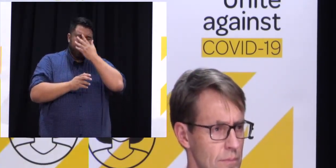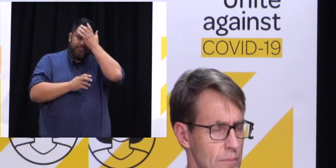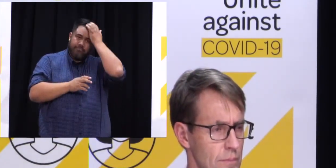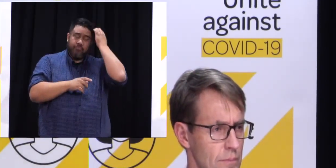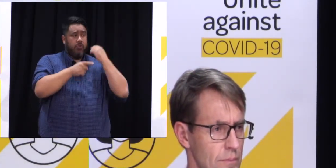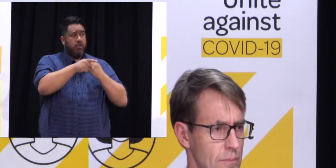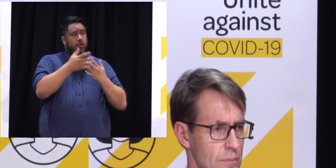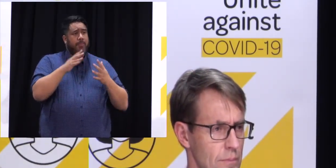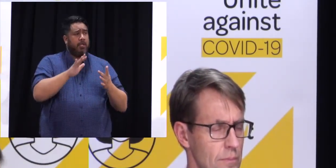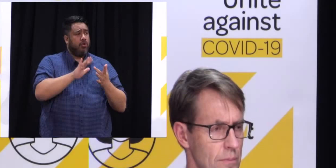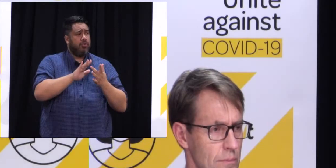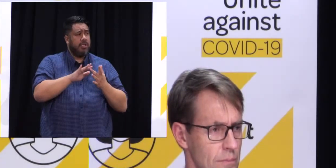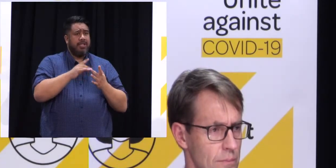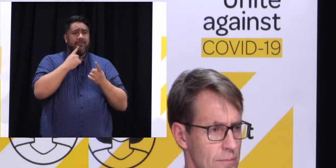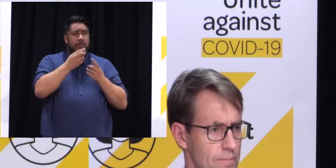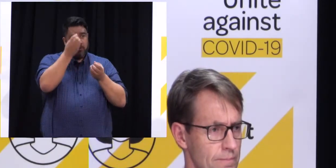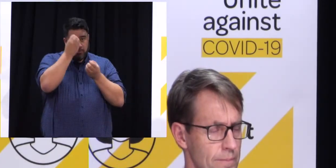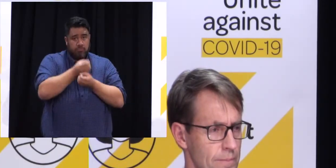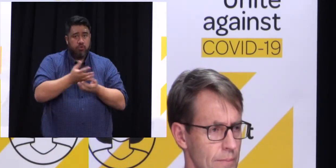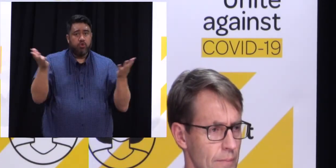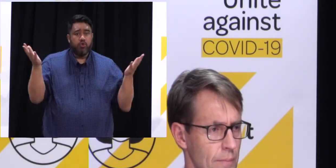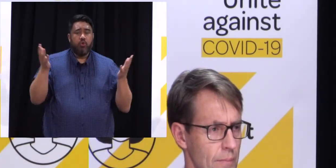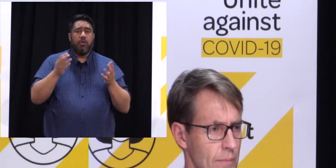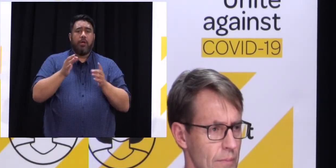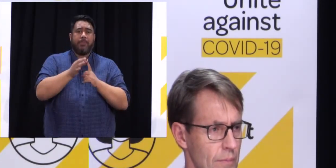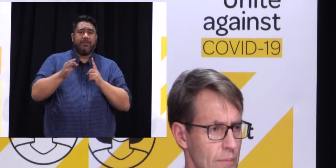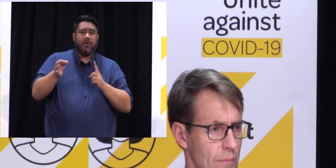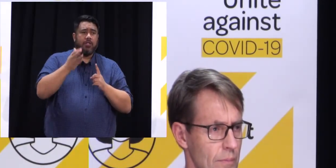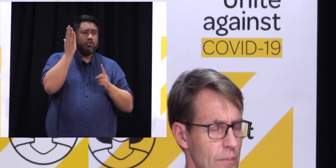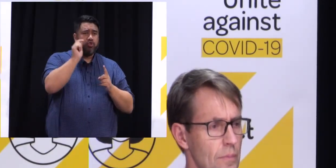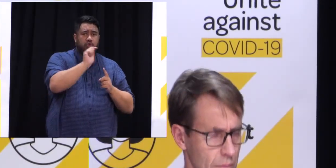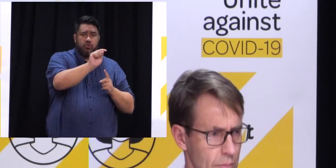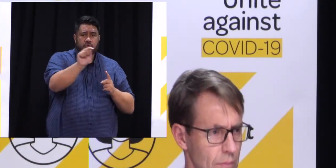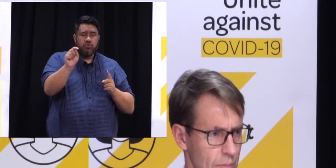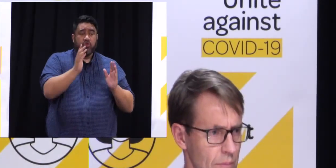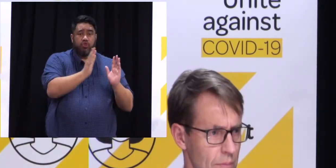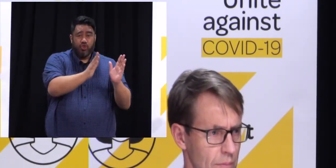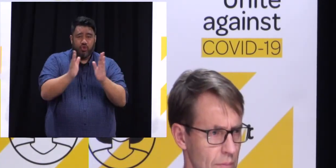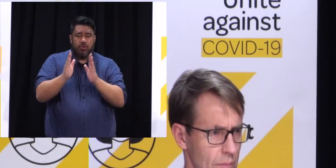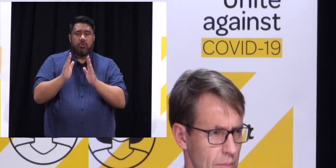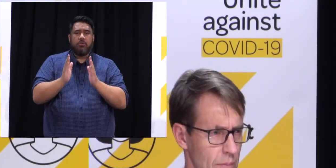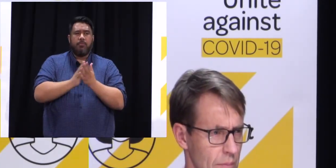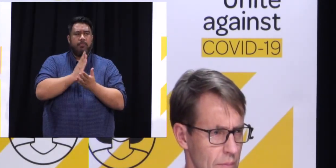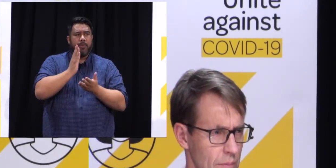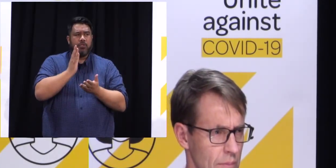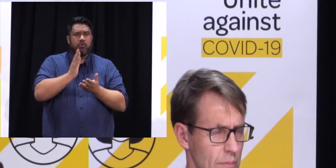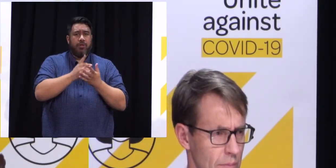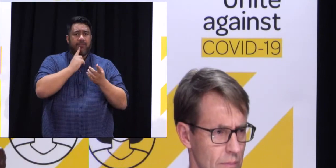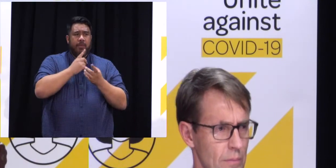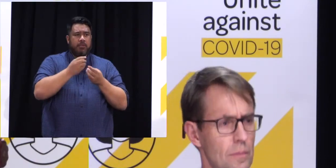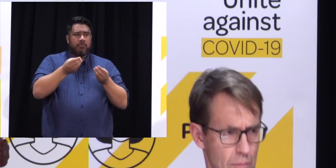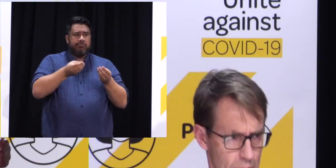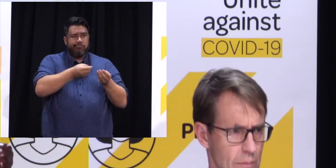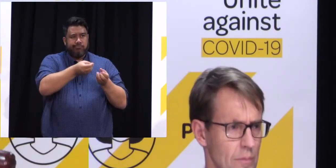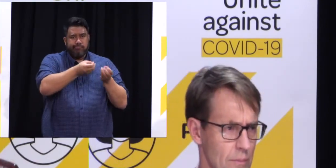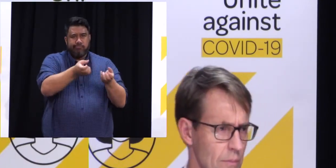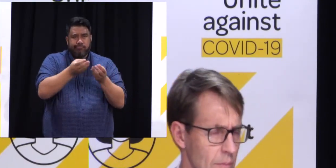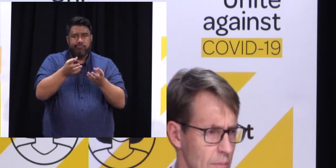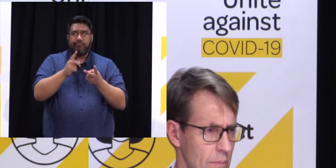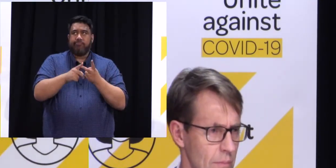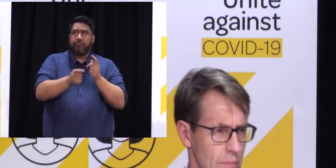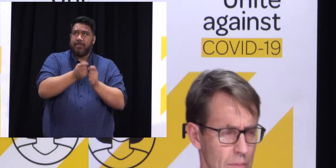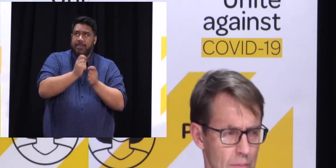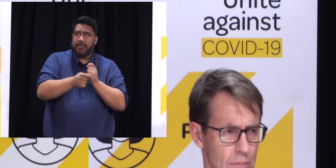getting them to pass on the information to the congregations, and what's being done by health officials to make sure that that flow of information around isolating and testing